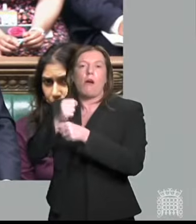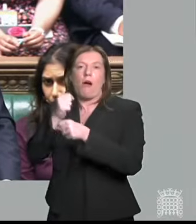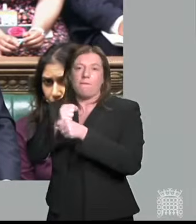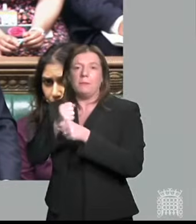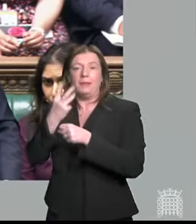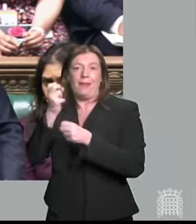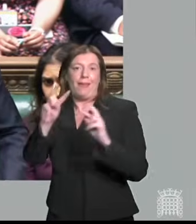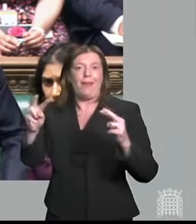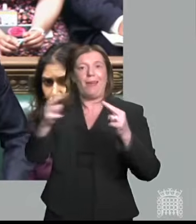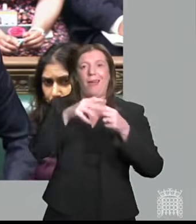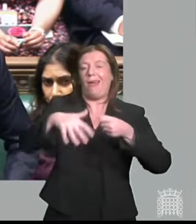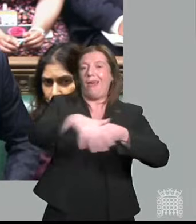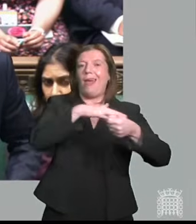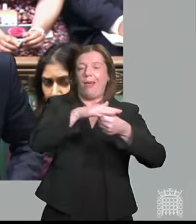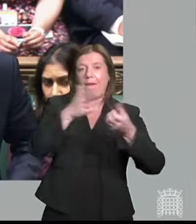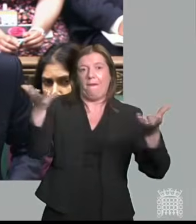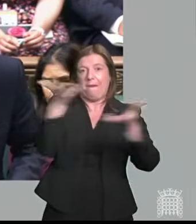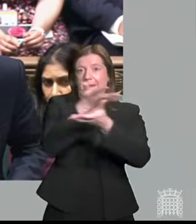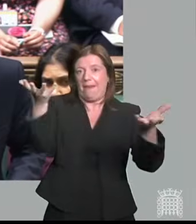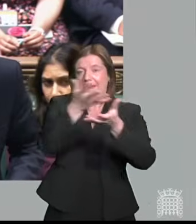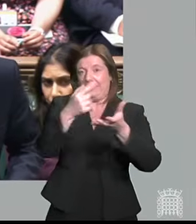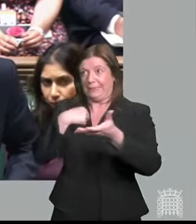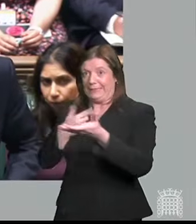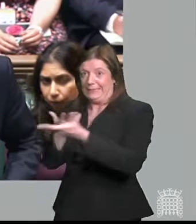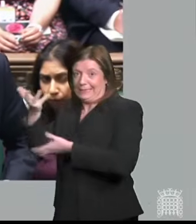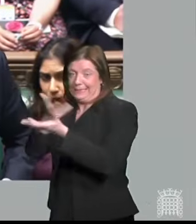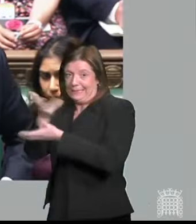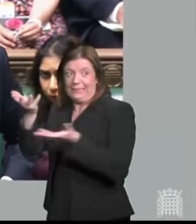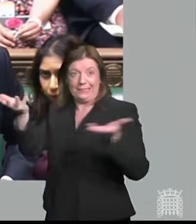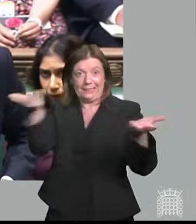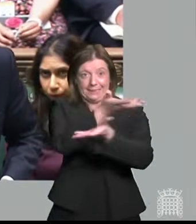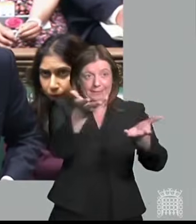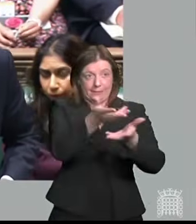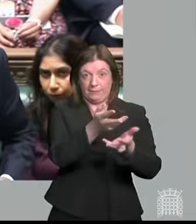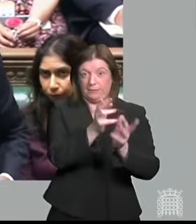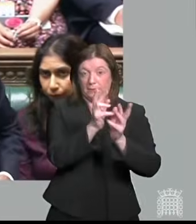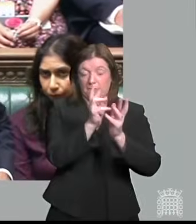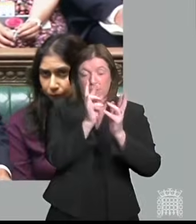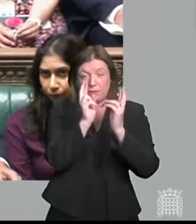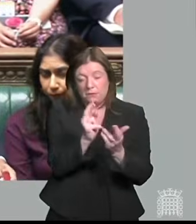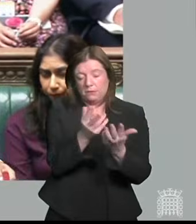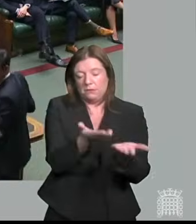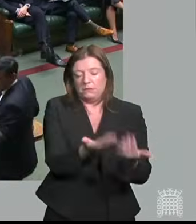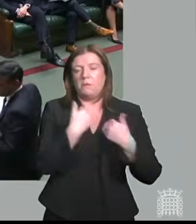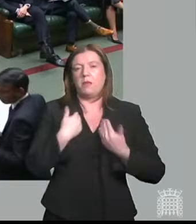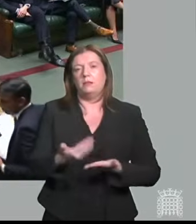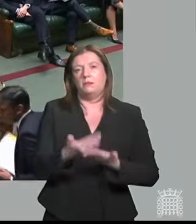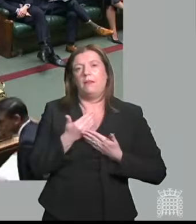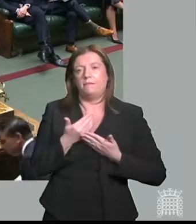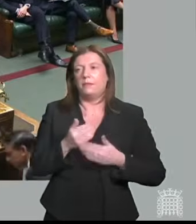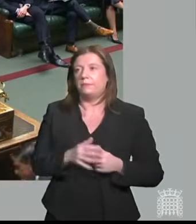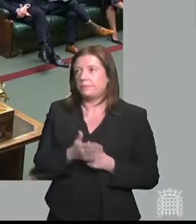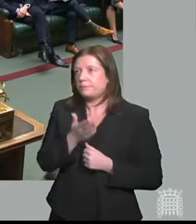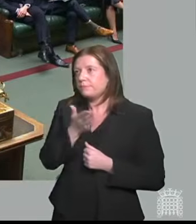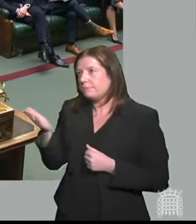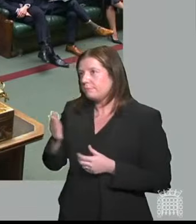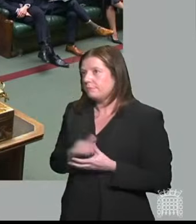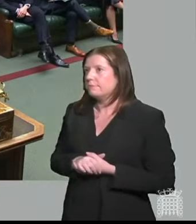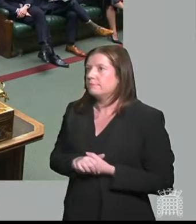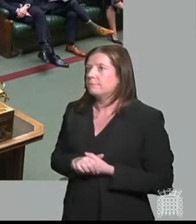their contacts in the region, and we are working very closely with them to ensure the safe return of the British hostages. Keir Starmer.